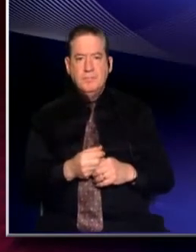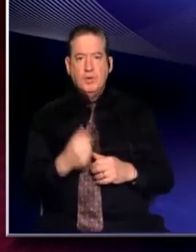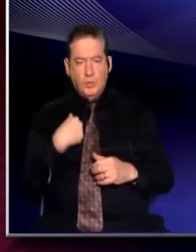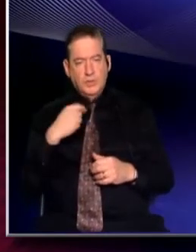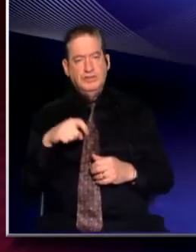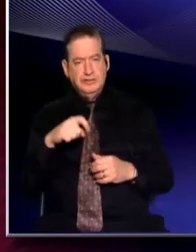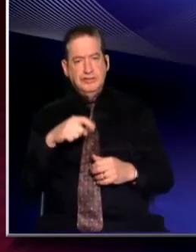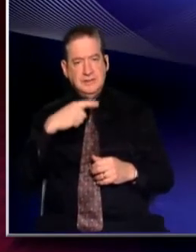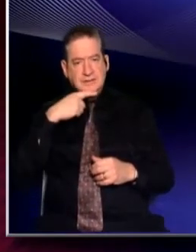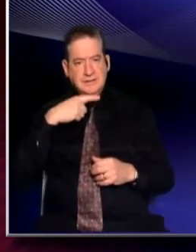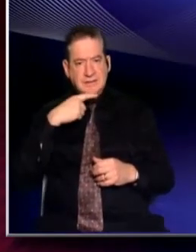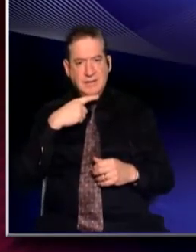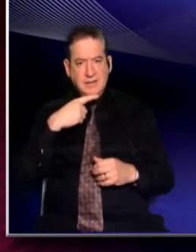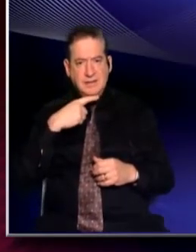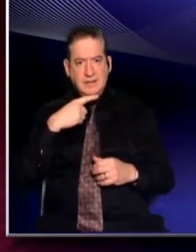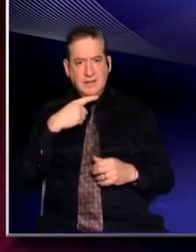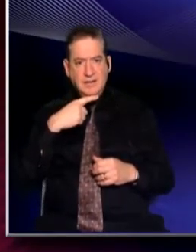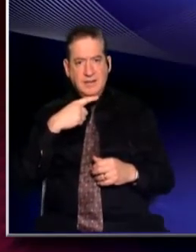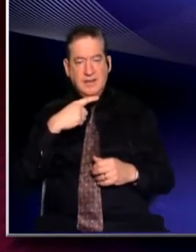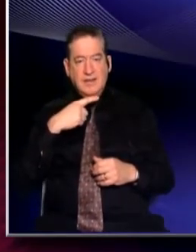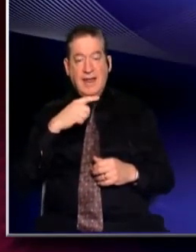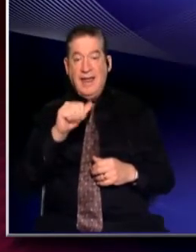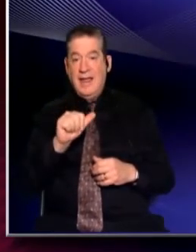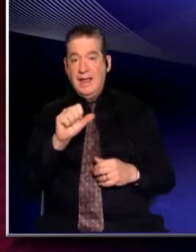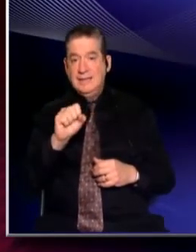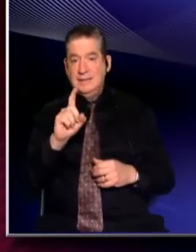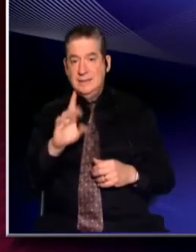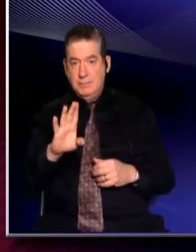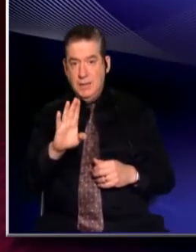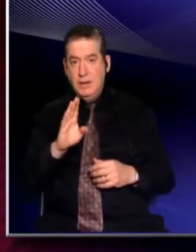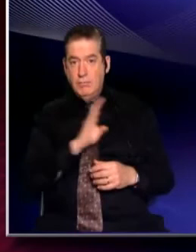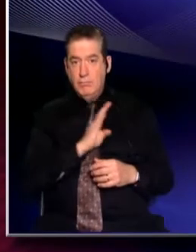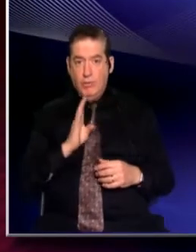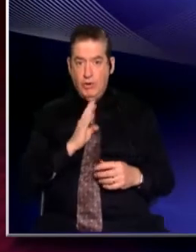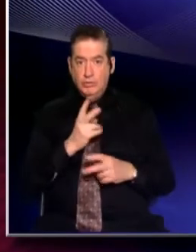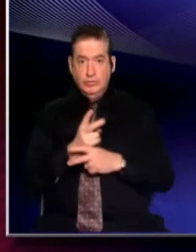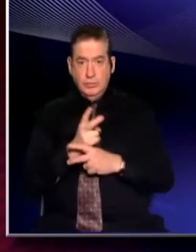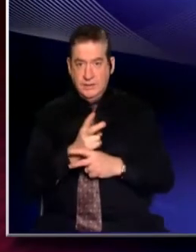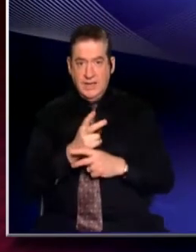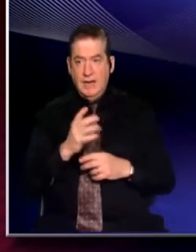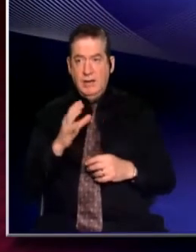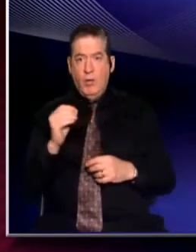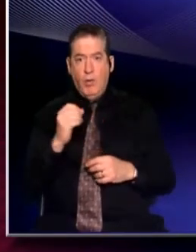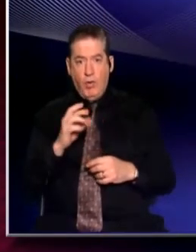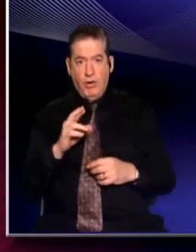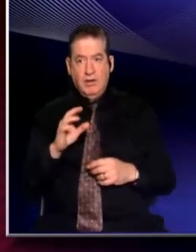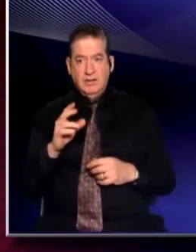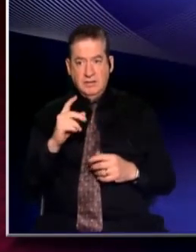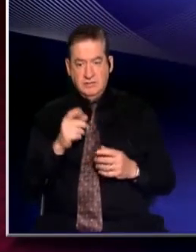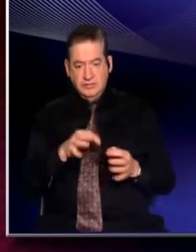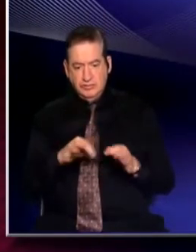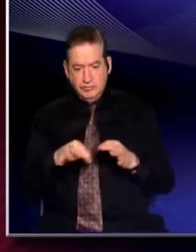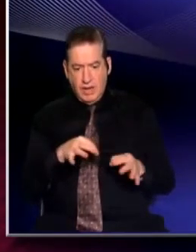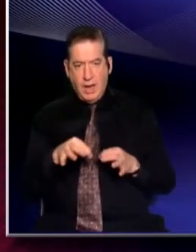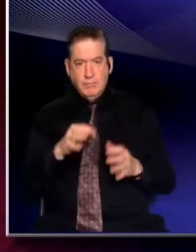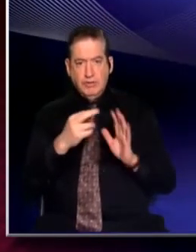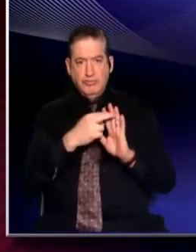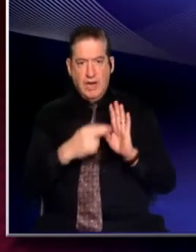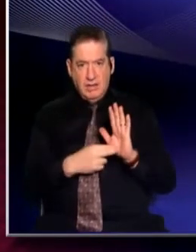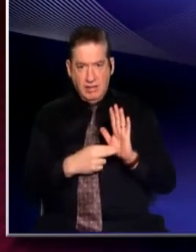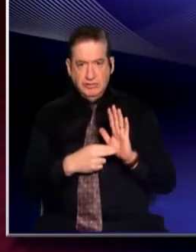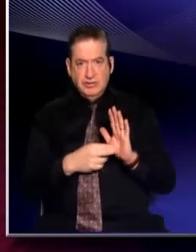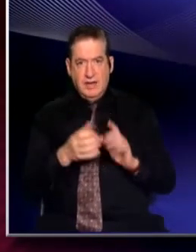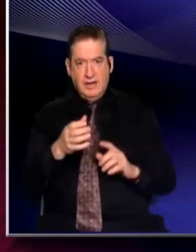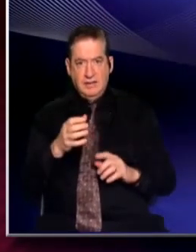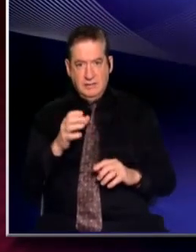we should say the ASDB board directs the superintendent or designee to prescribe and enforce regulations and procedures